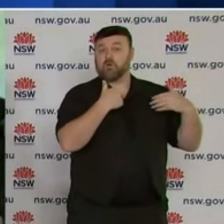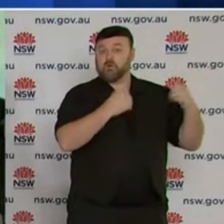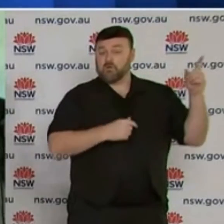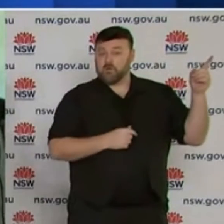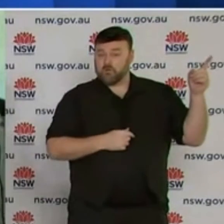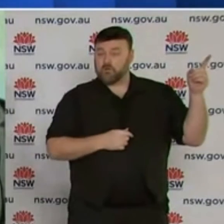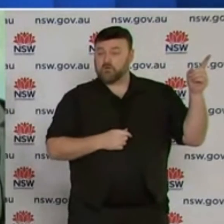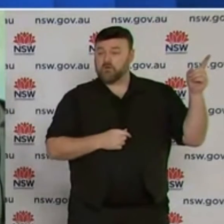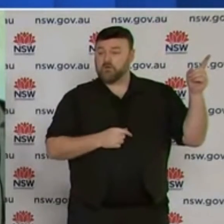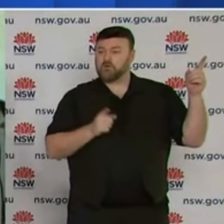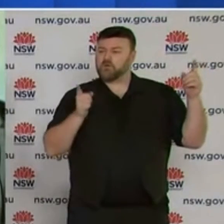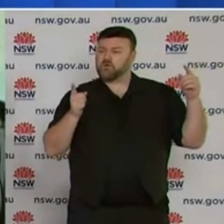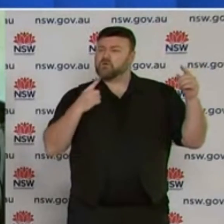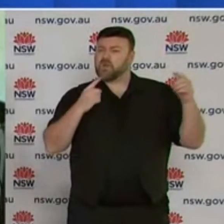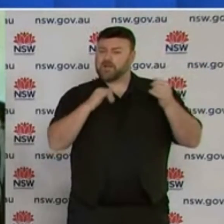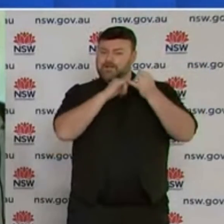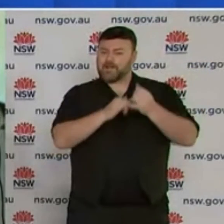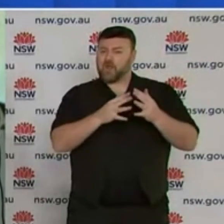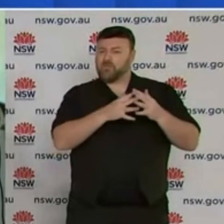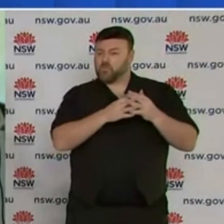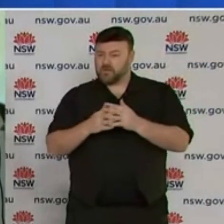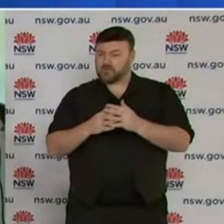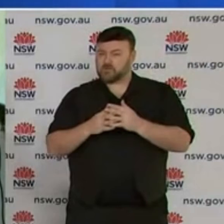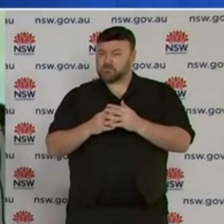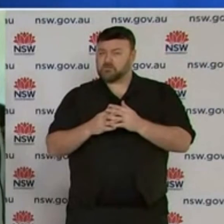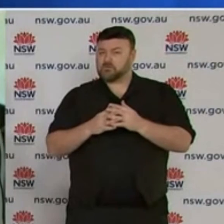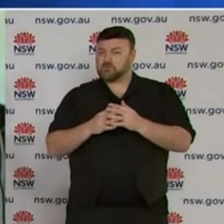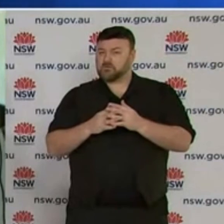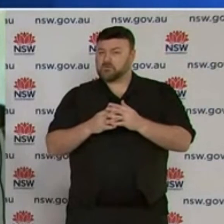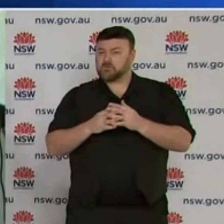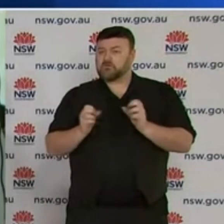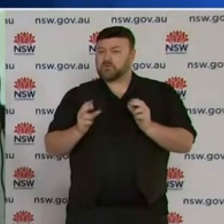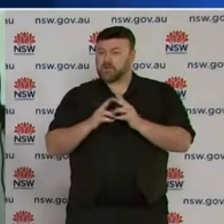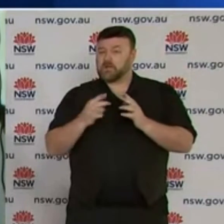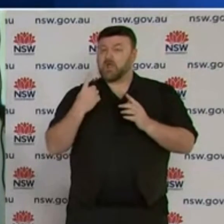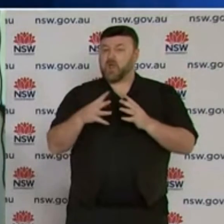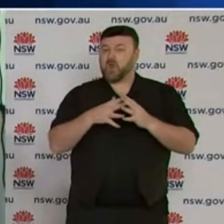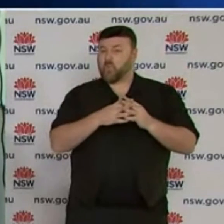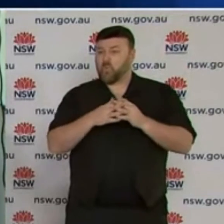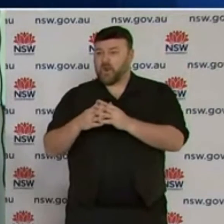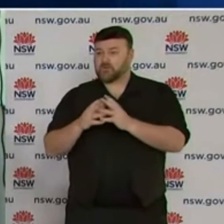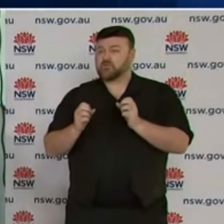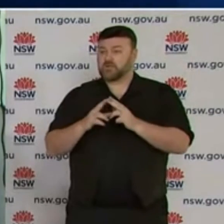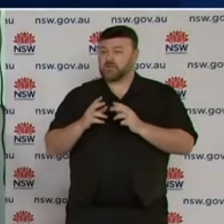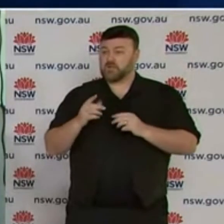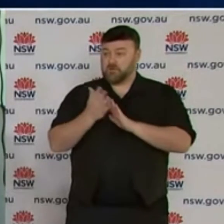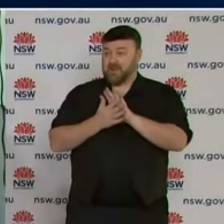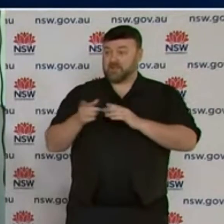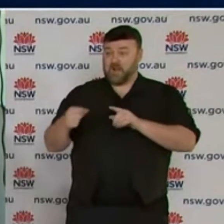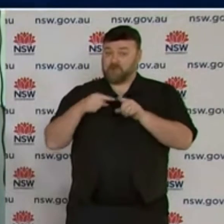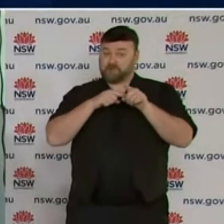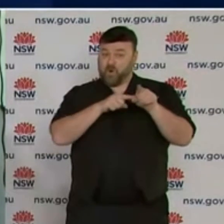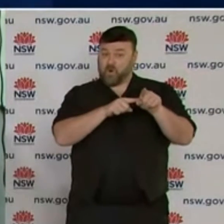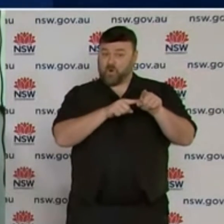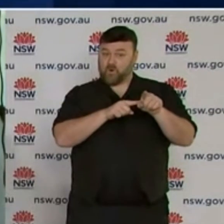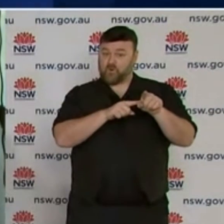that we're seeing in southwestern and western Sydney in the 12 LGAs, the case numbers, does that correspond with those